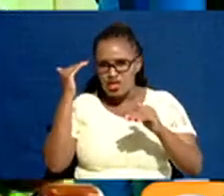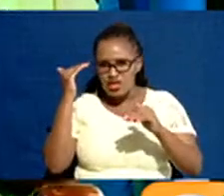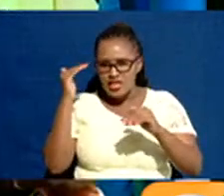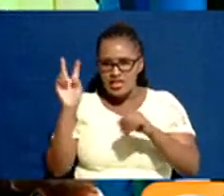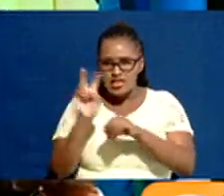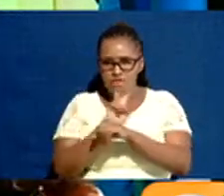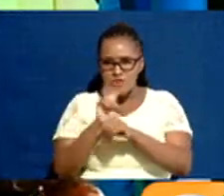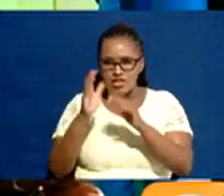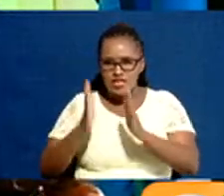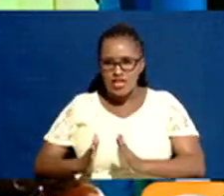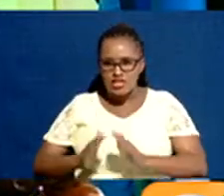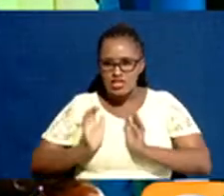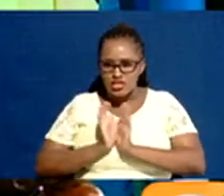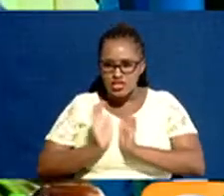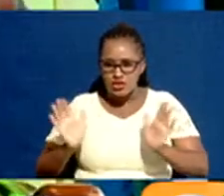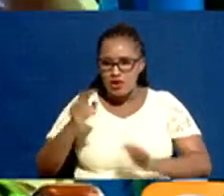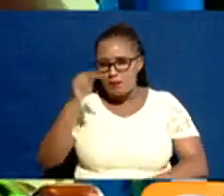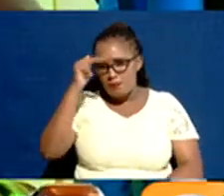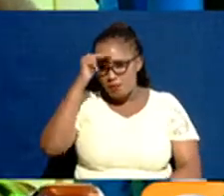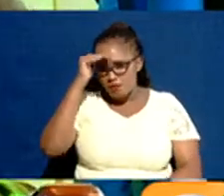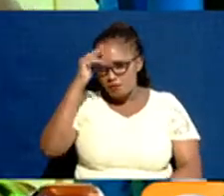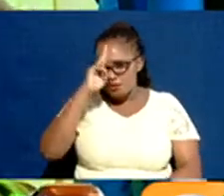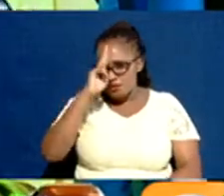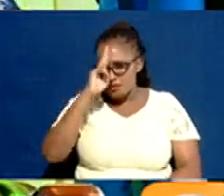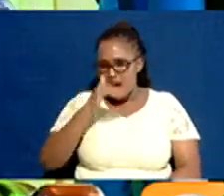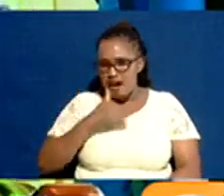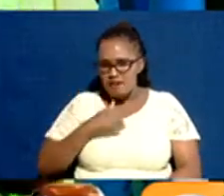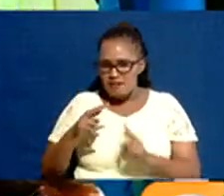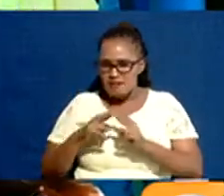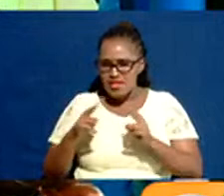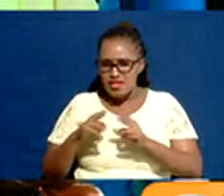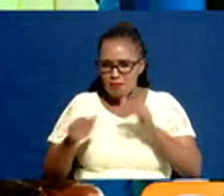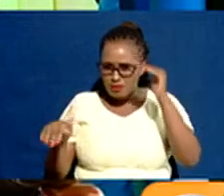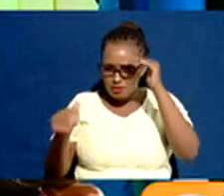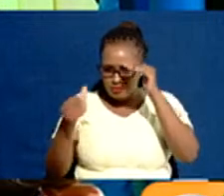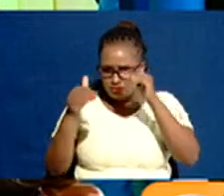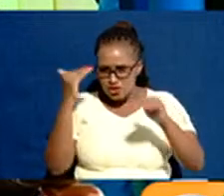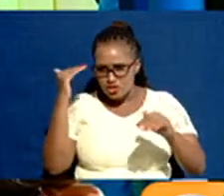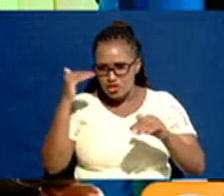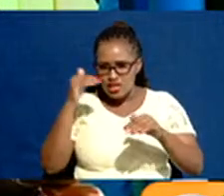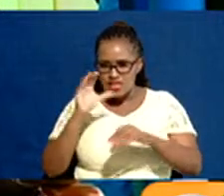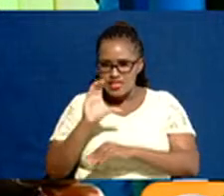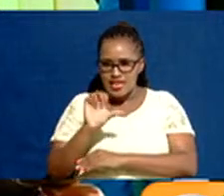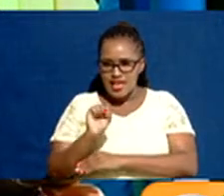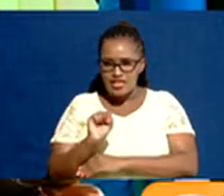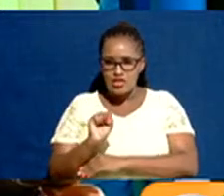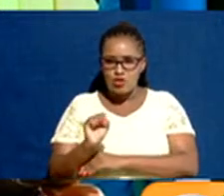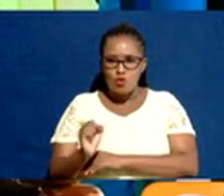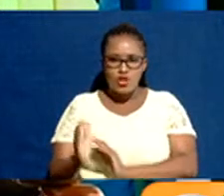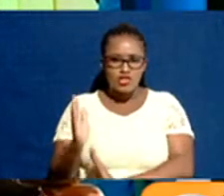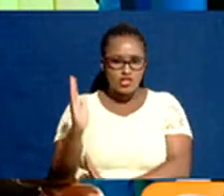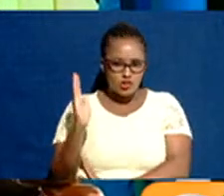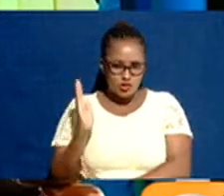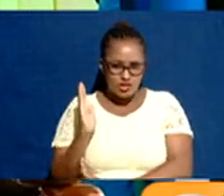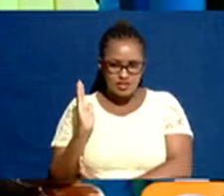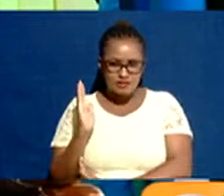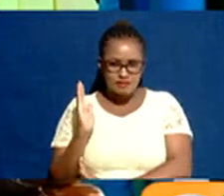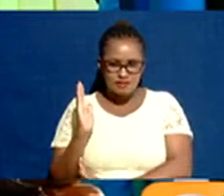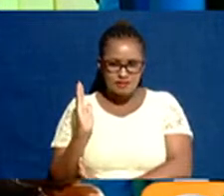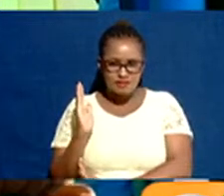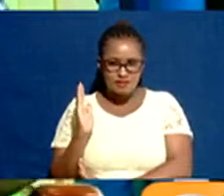Inspector General of Police, Japheth Koome. Mm. We have a very professional CS for Interior, Professor